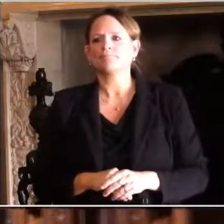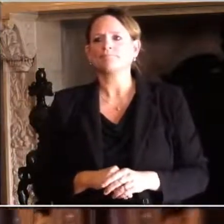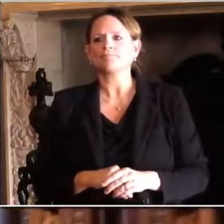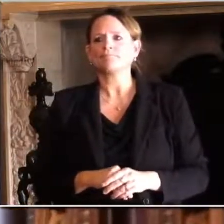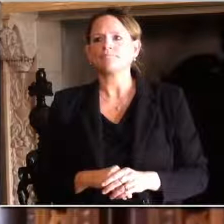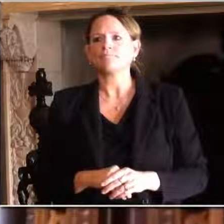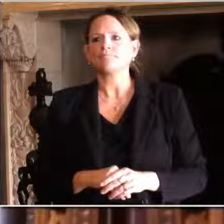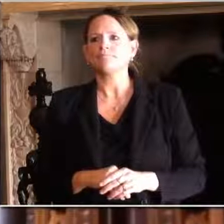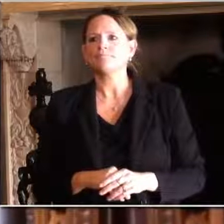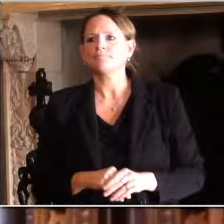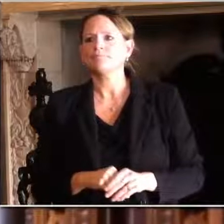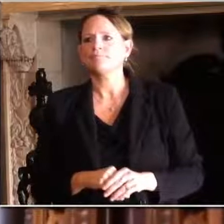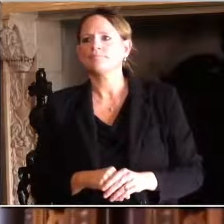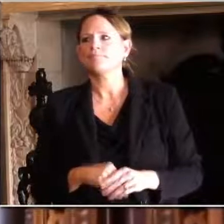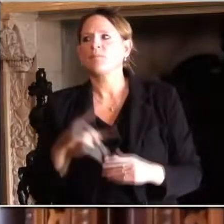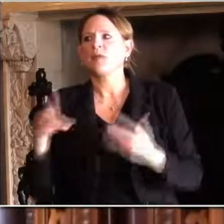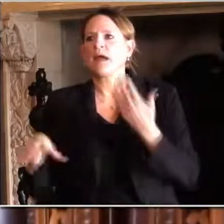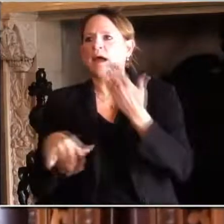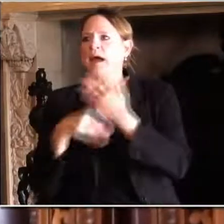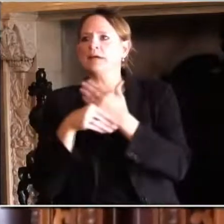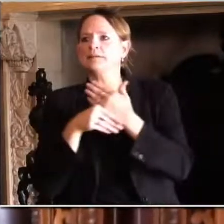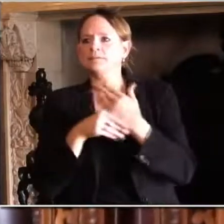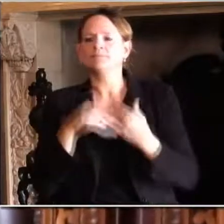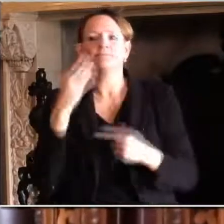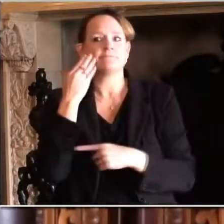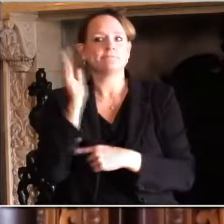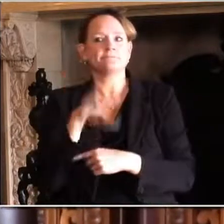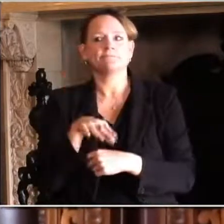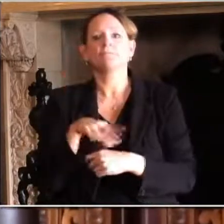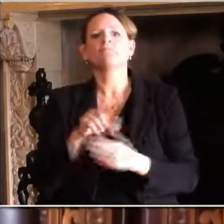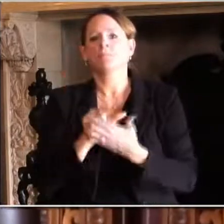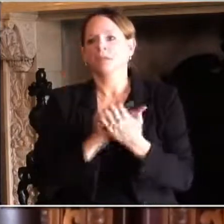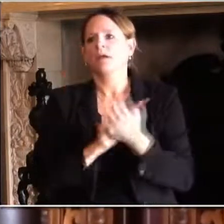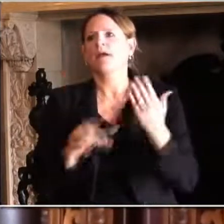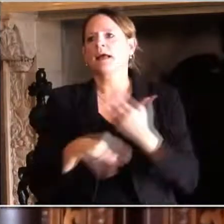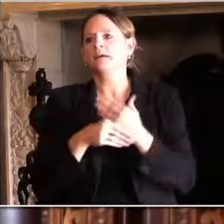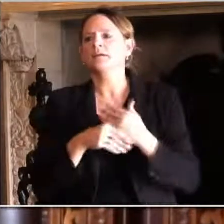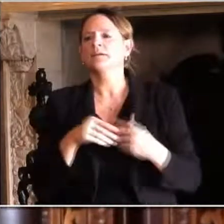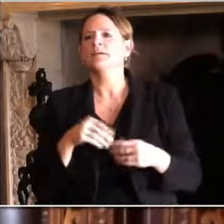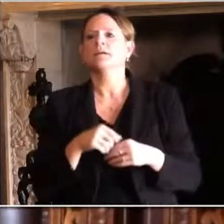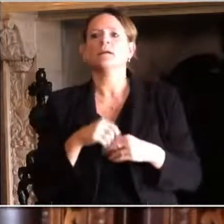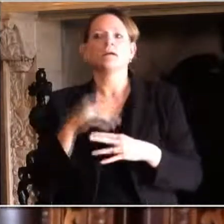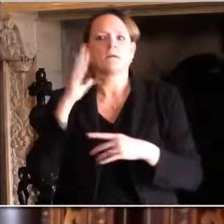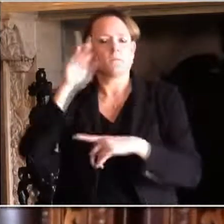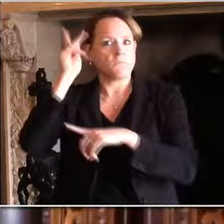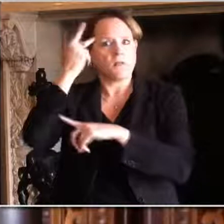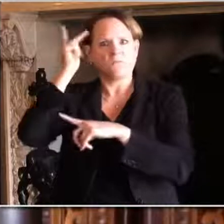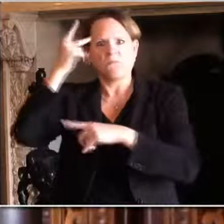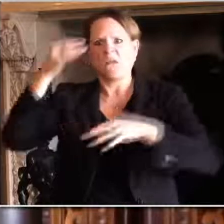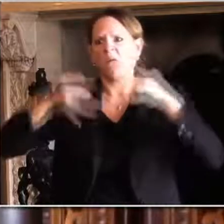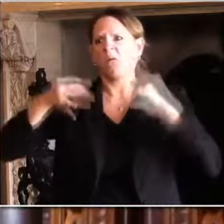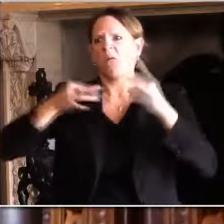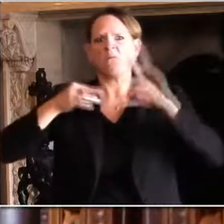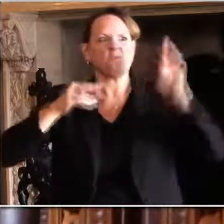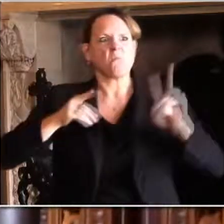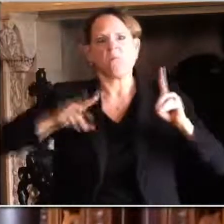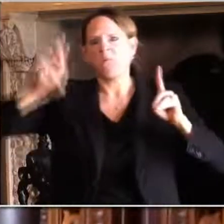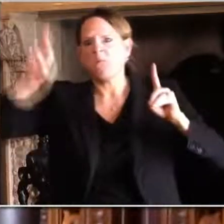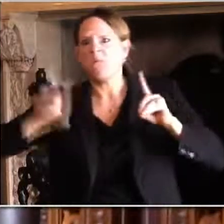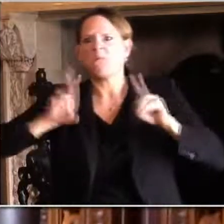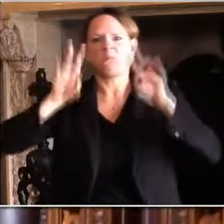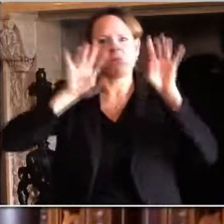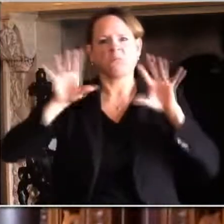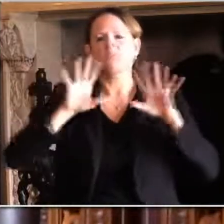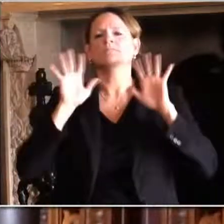of the, thinking that the court is just a political body. But, even looking at some of the losses that